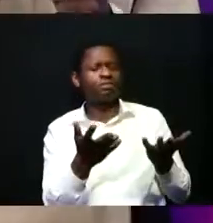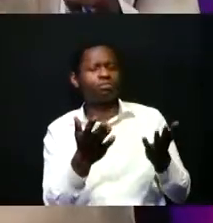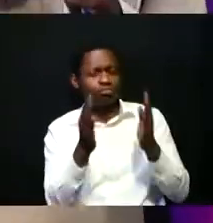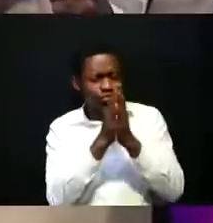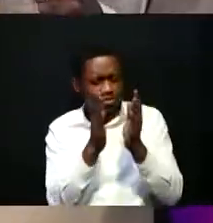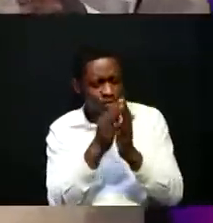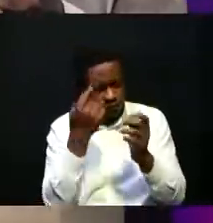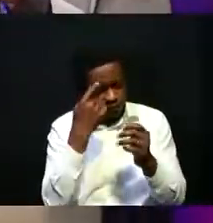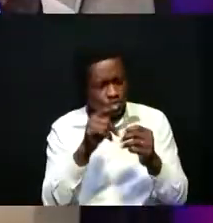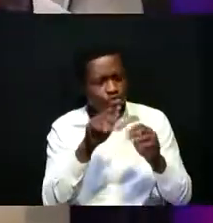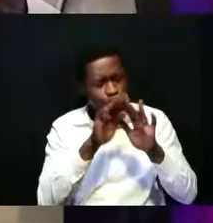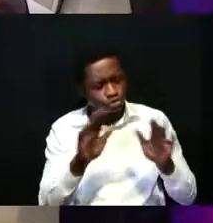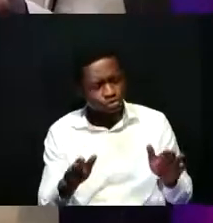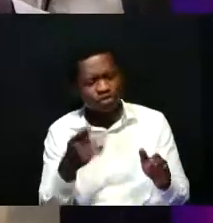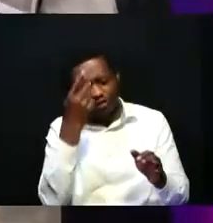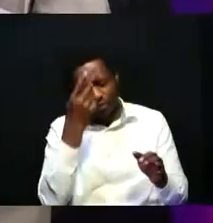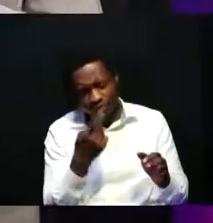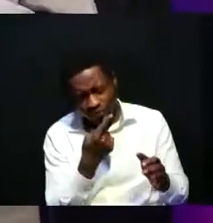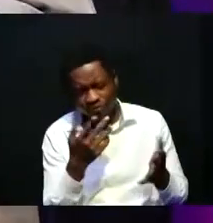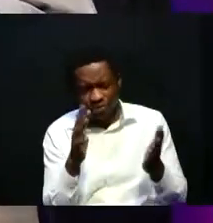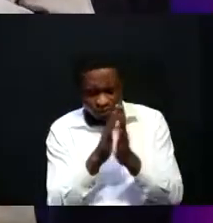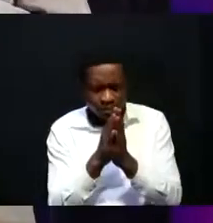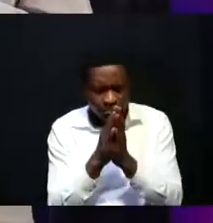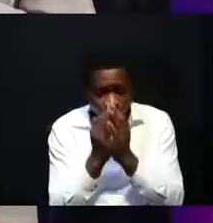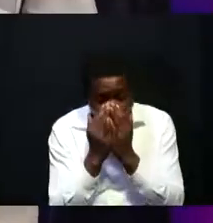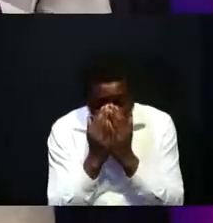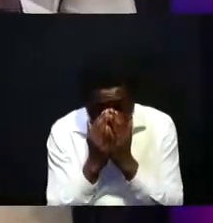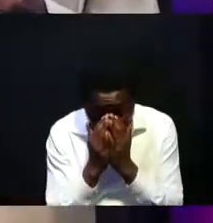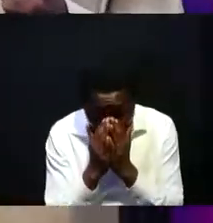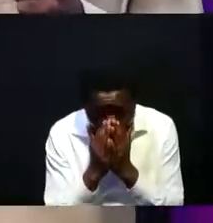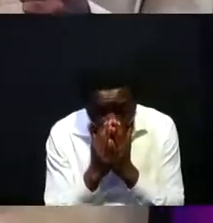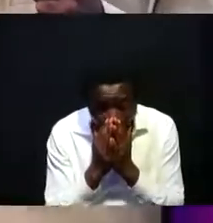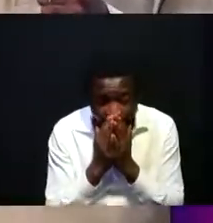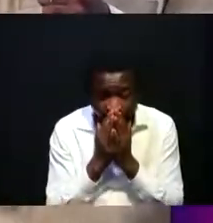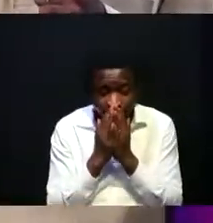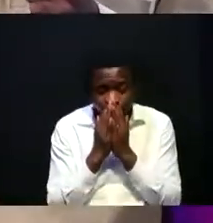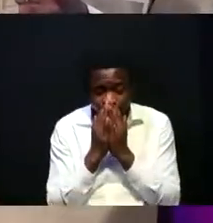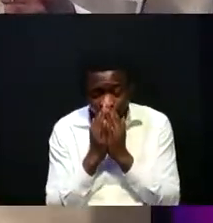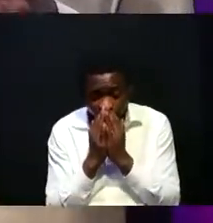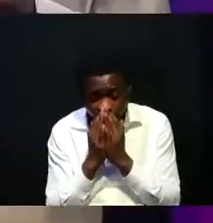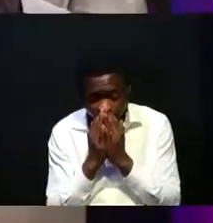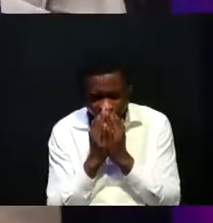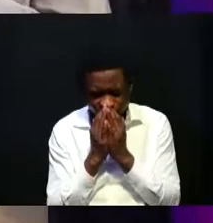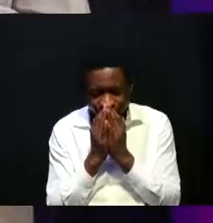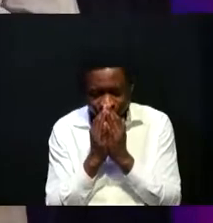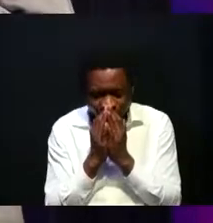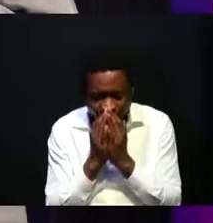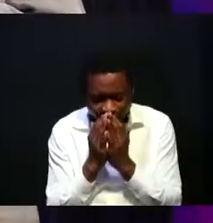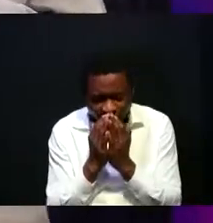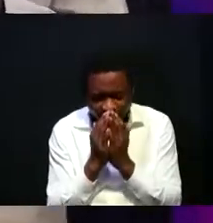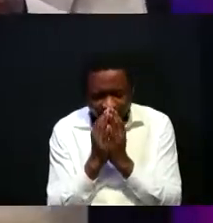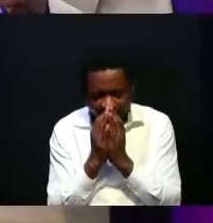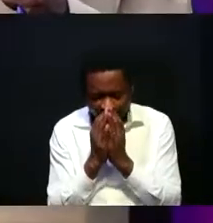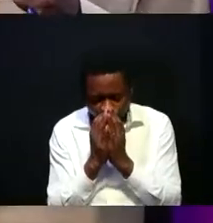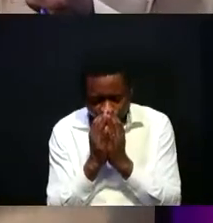pray? Kandipa ashtabra hatoya lepe lepe lepe hatoya bakala mene hatoya.